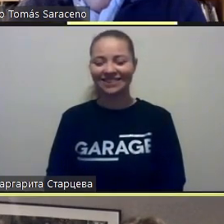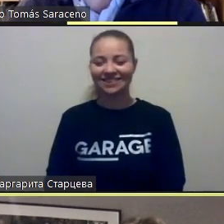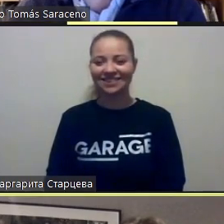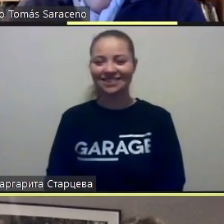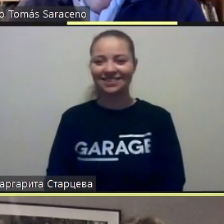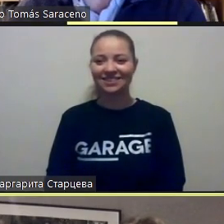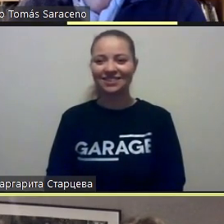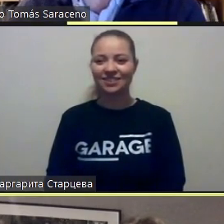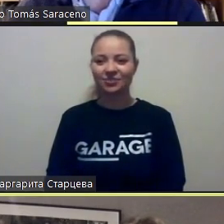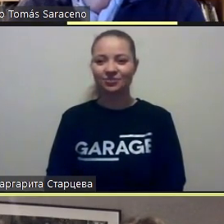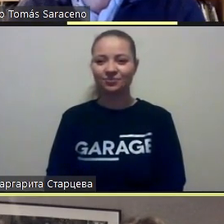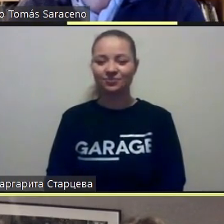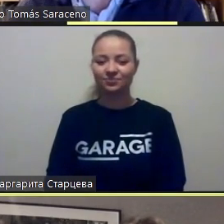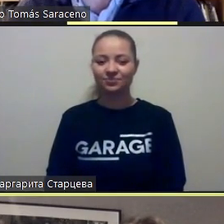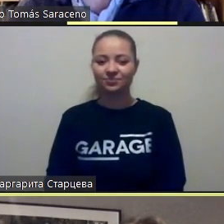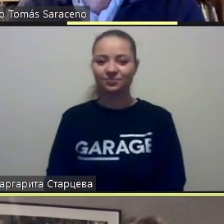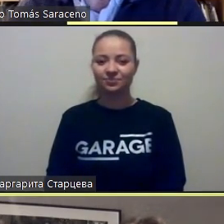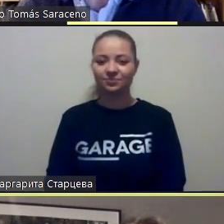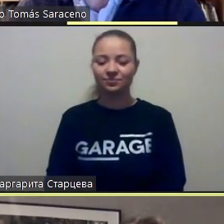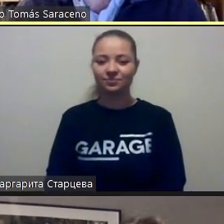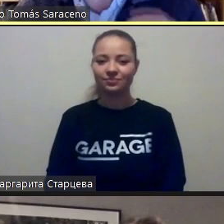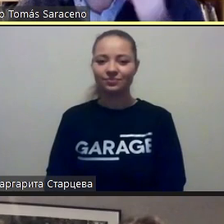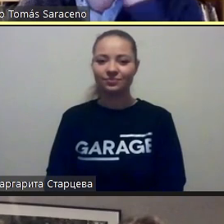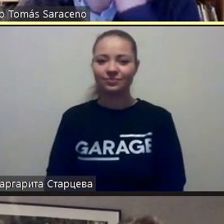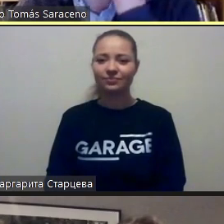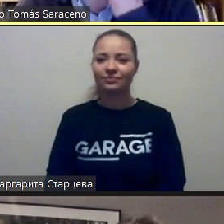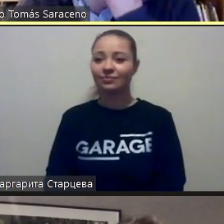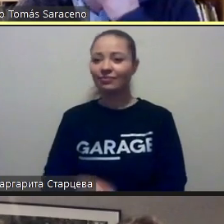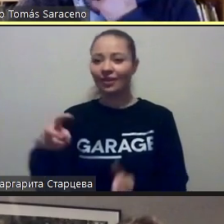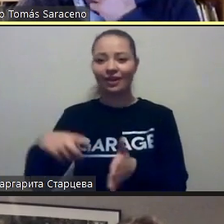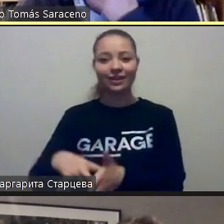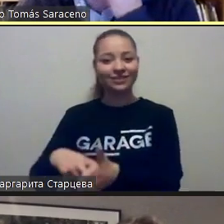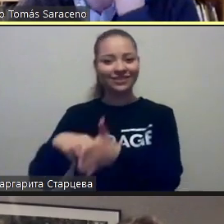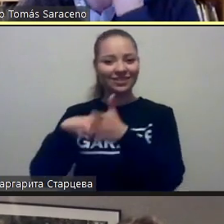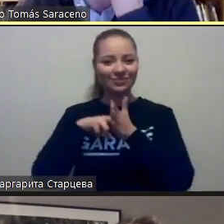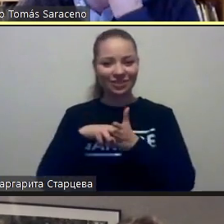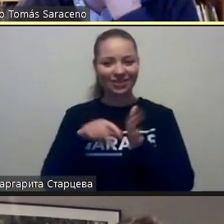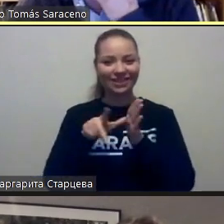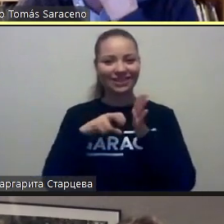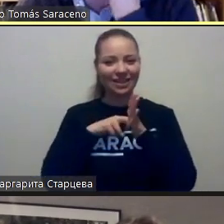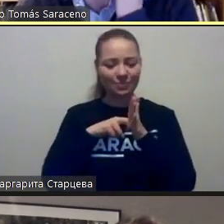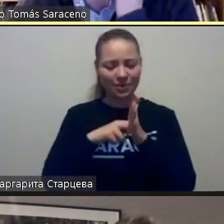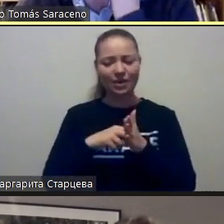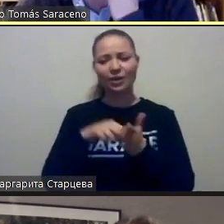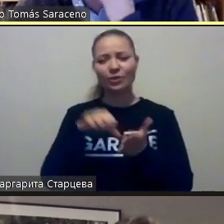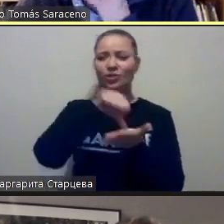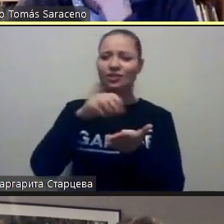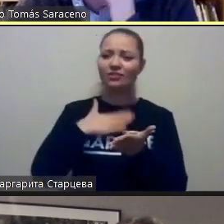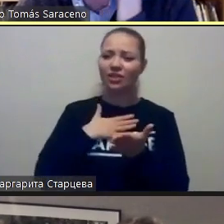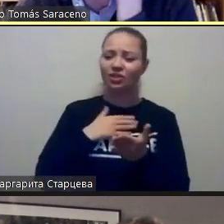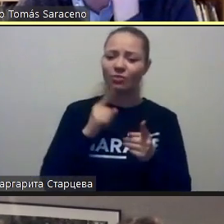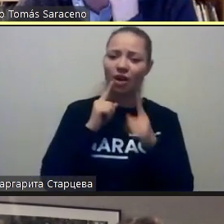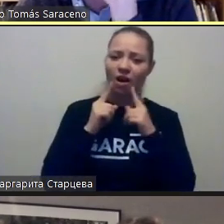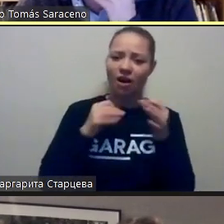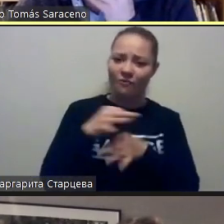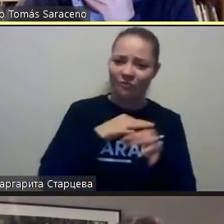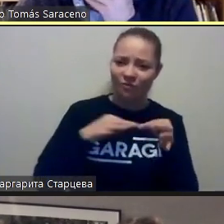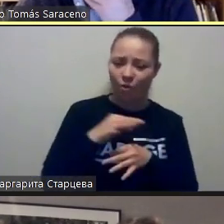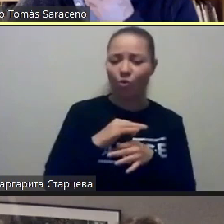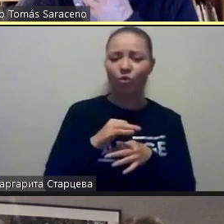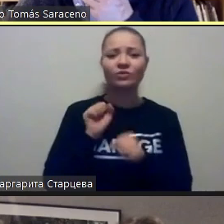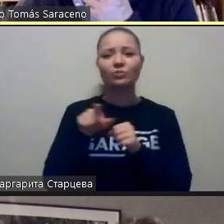send us an email, participate on the forum, see what interests you, see what part is the one that you will be